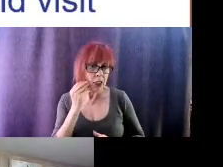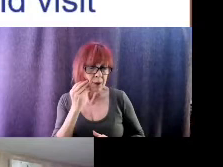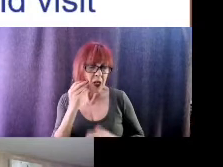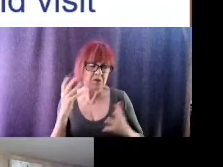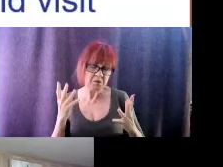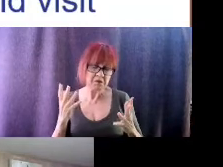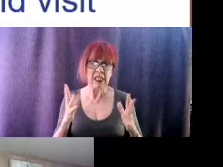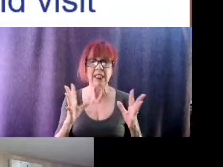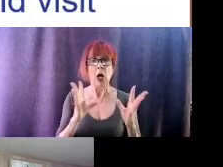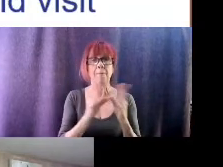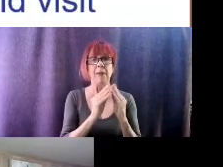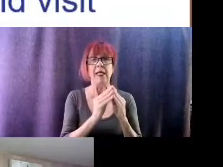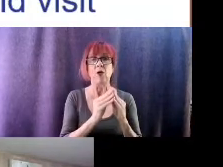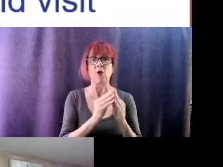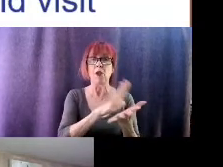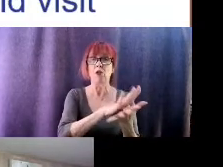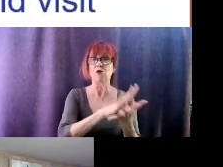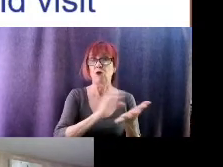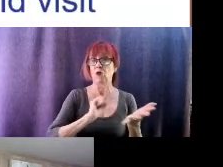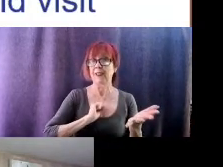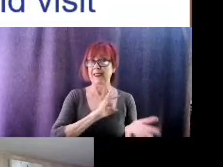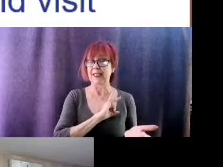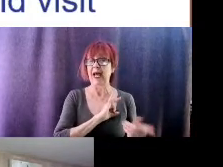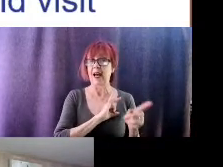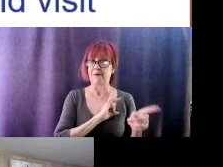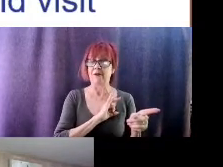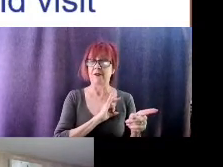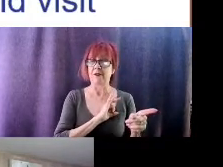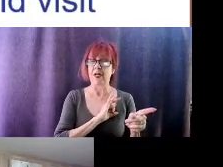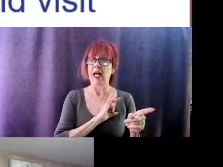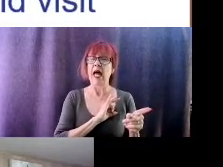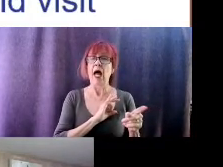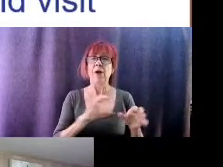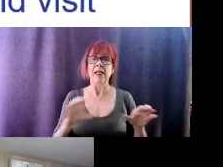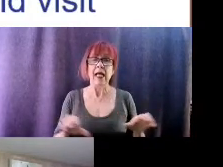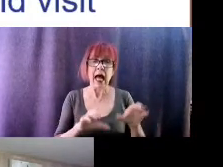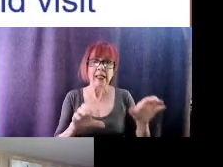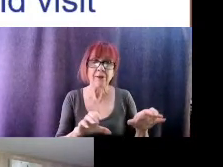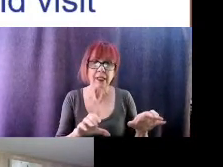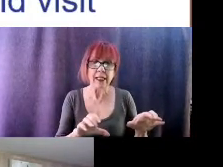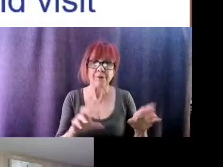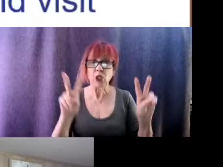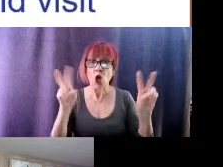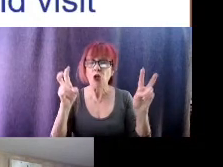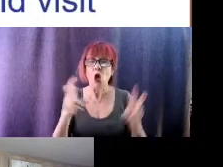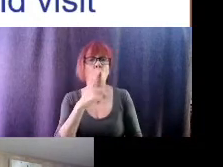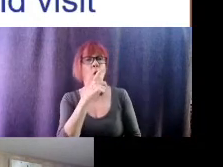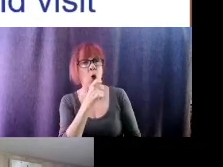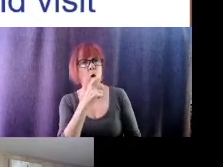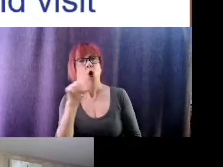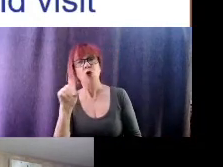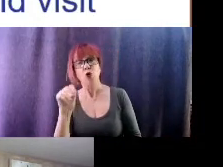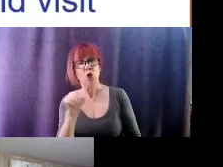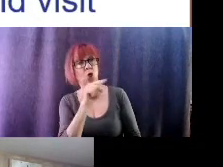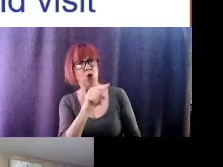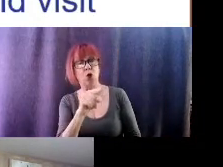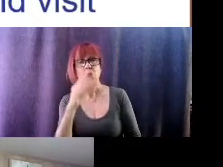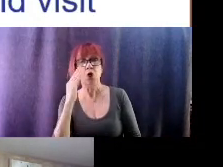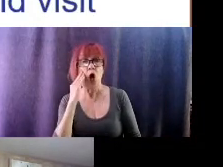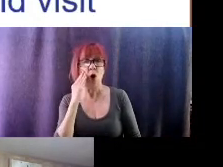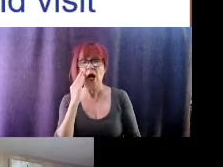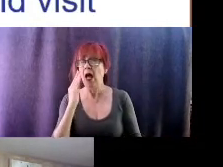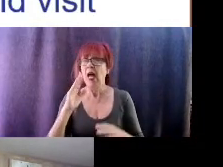with the school staff, doing a little activity called Who Do You Know? This works in cities, it works in rural areas,